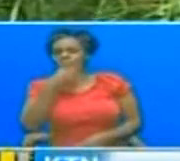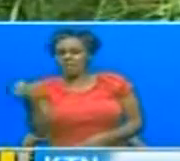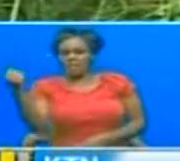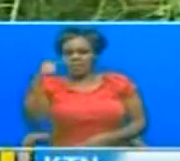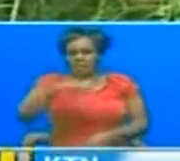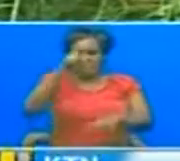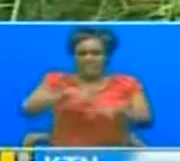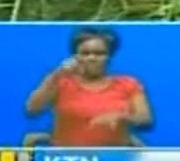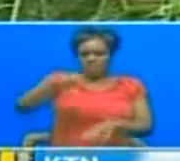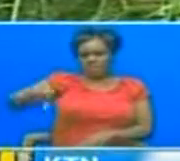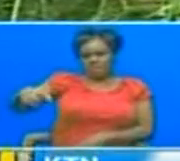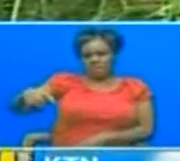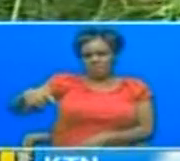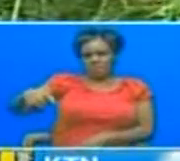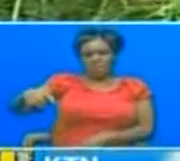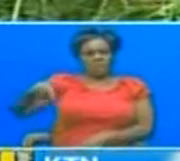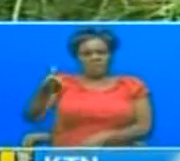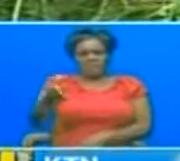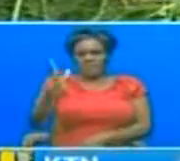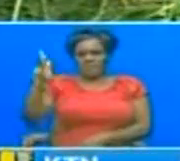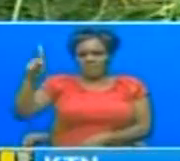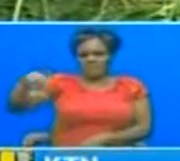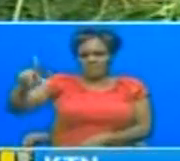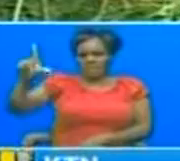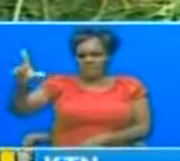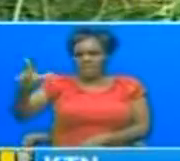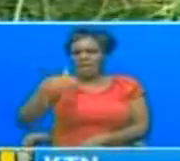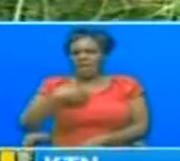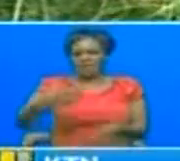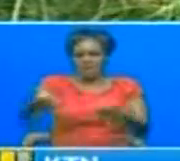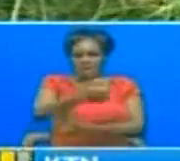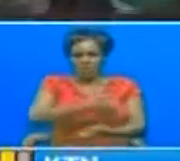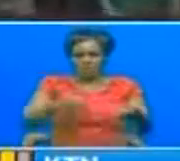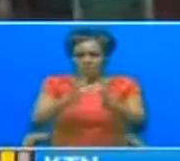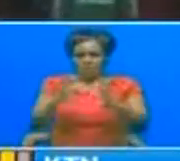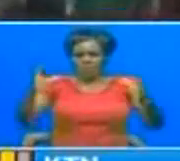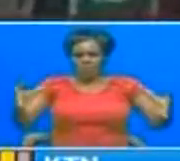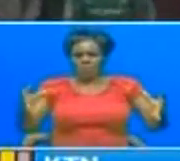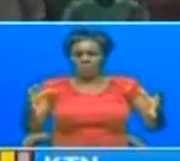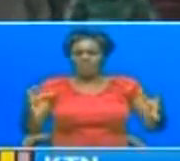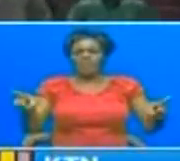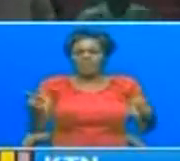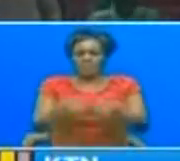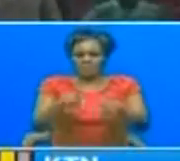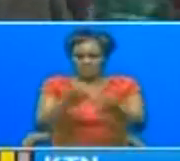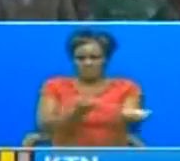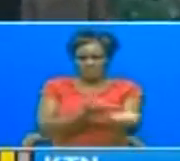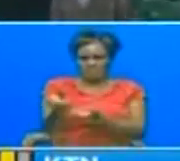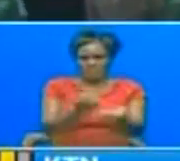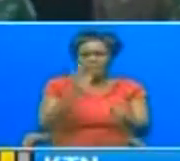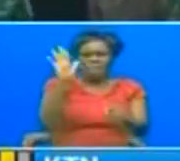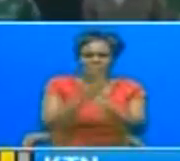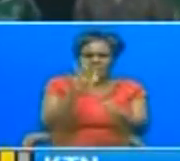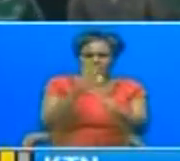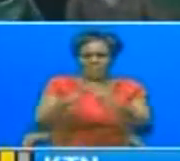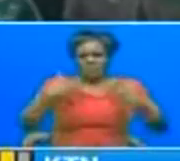in Embu town, noted that hosting KPL matches will boost the economy of the county, as they will be selling their products to thousands